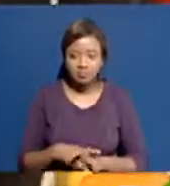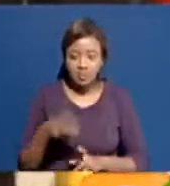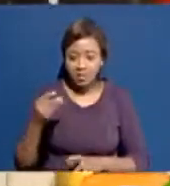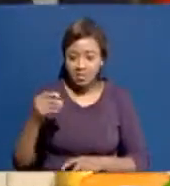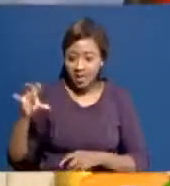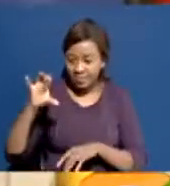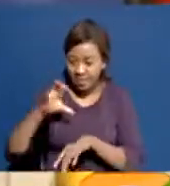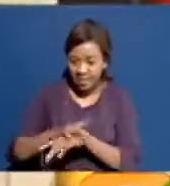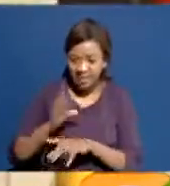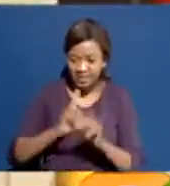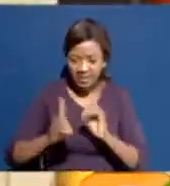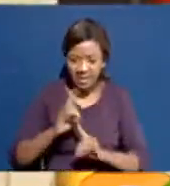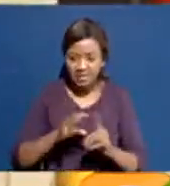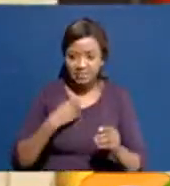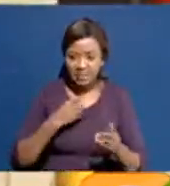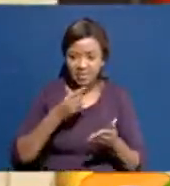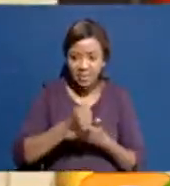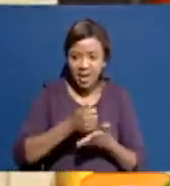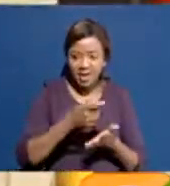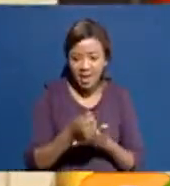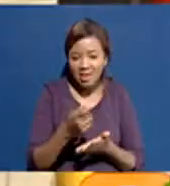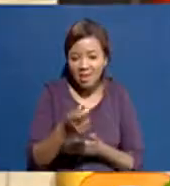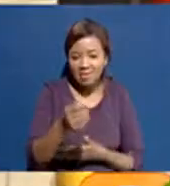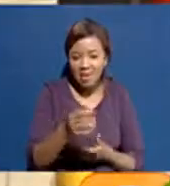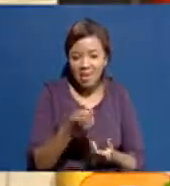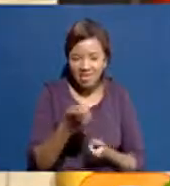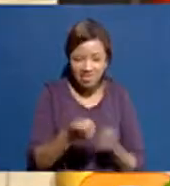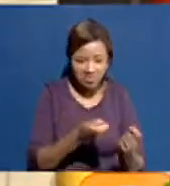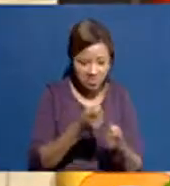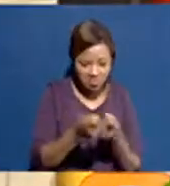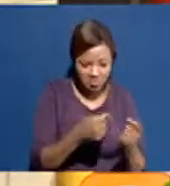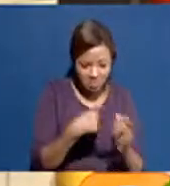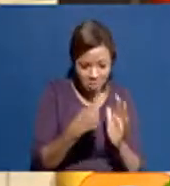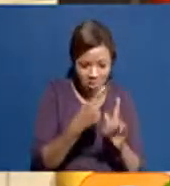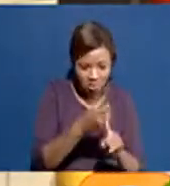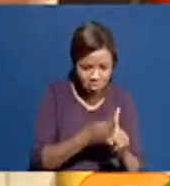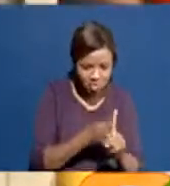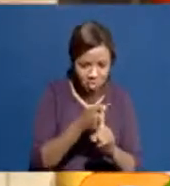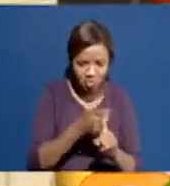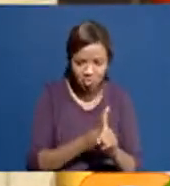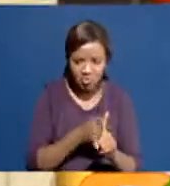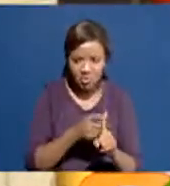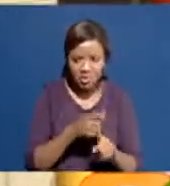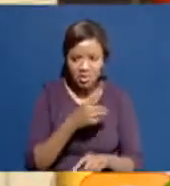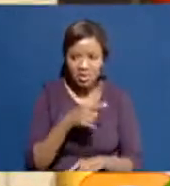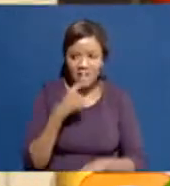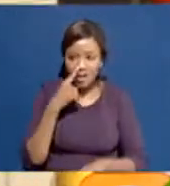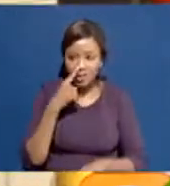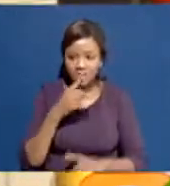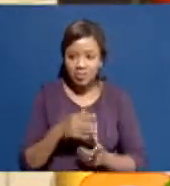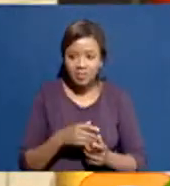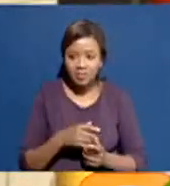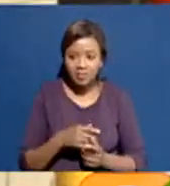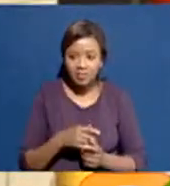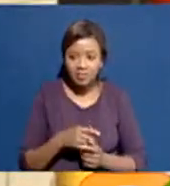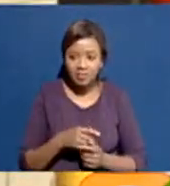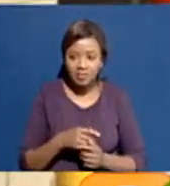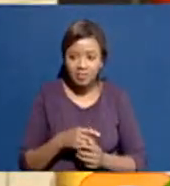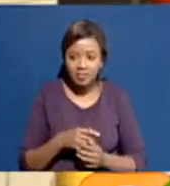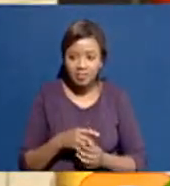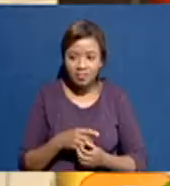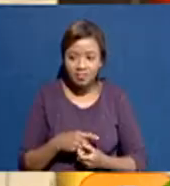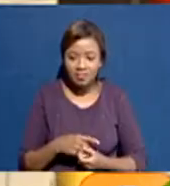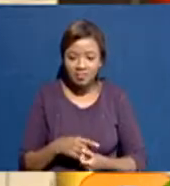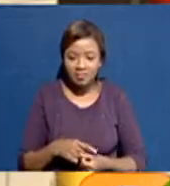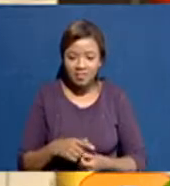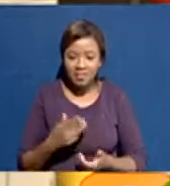would invest and buy like a build a very small clunky production facility in my mom's backyard. I will not say it even didn't